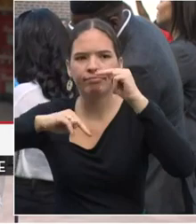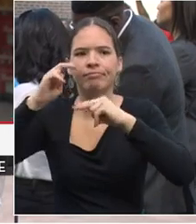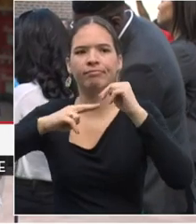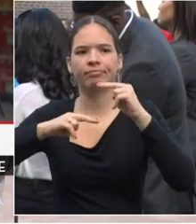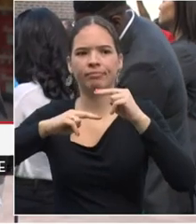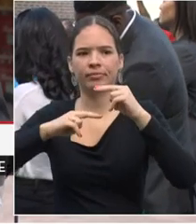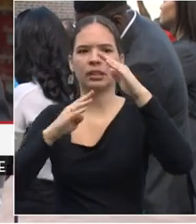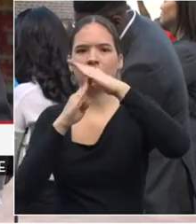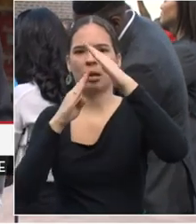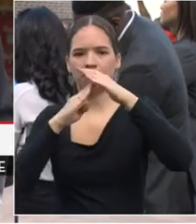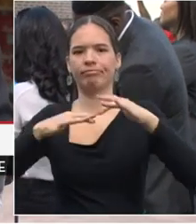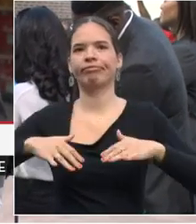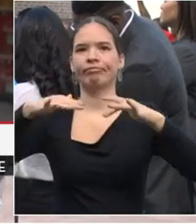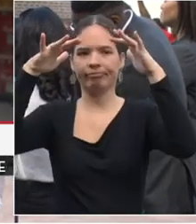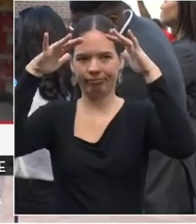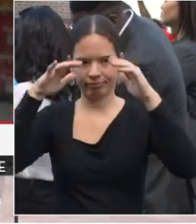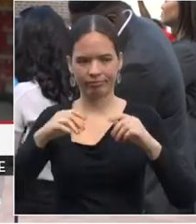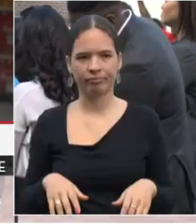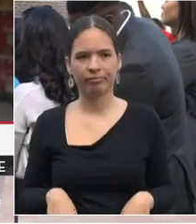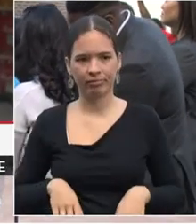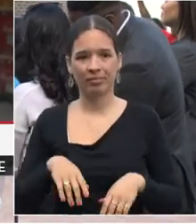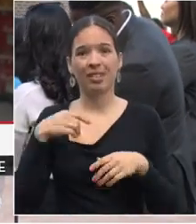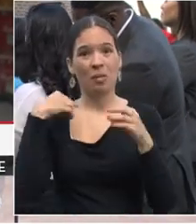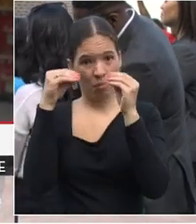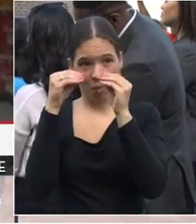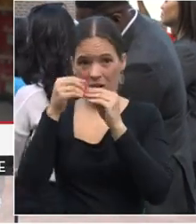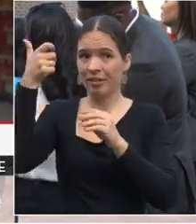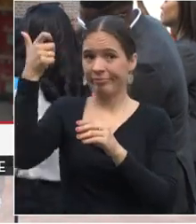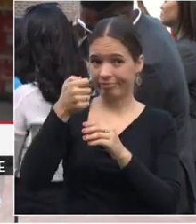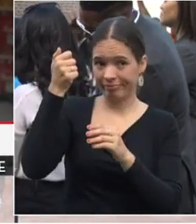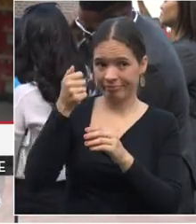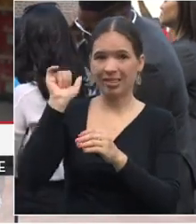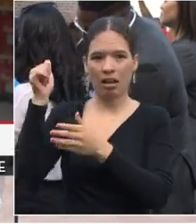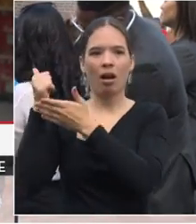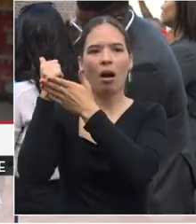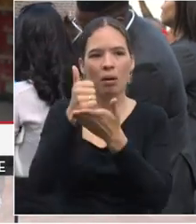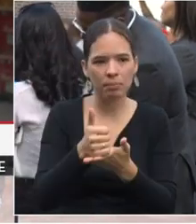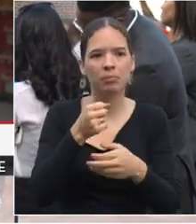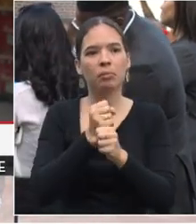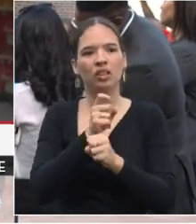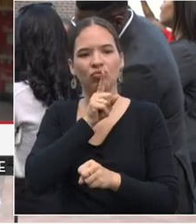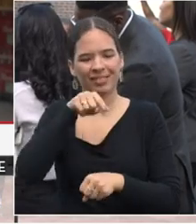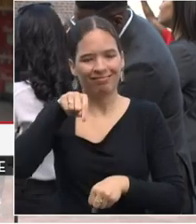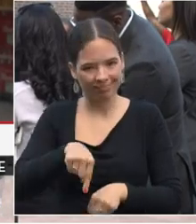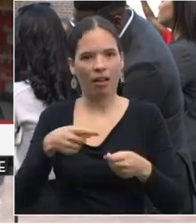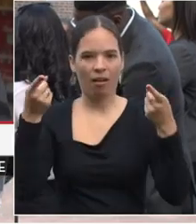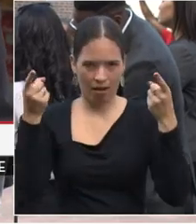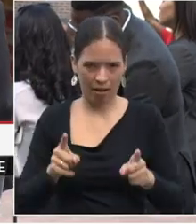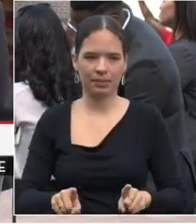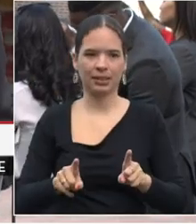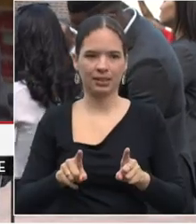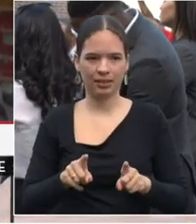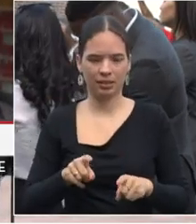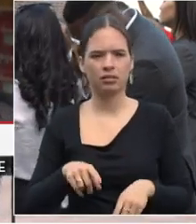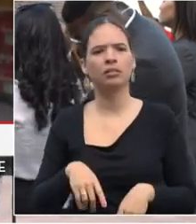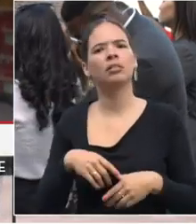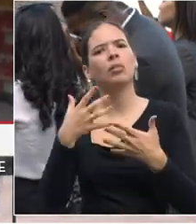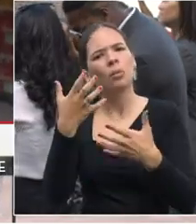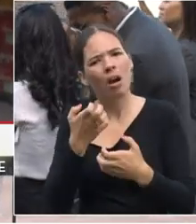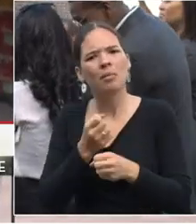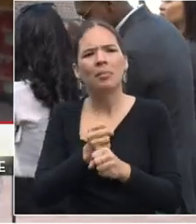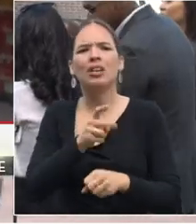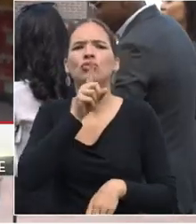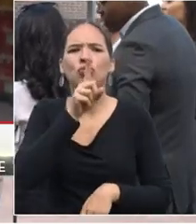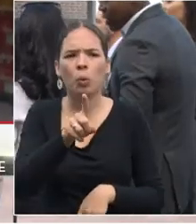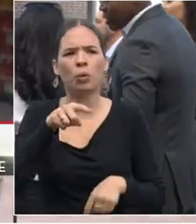million grant for more infrastructure to make sure that this project delivered. And we also want to make sure that we fill the space. So